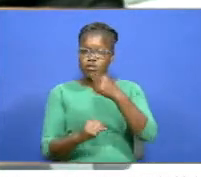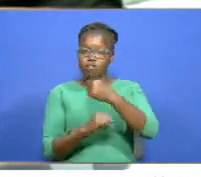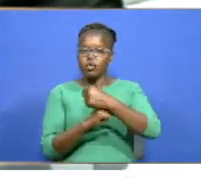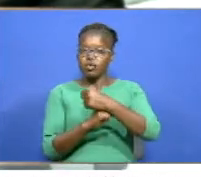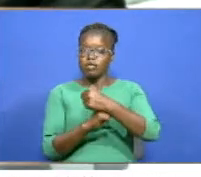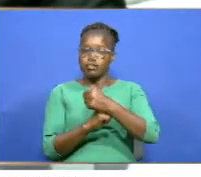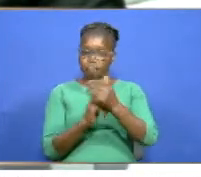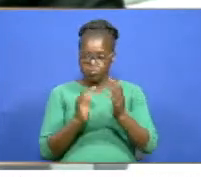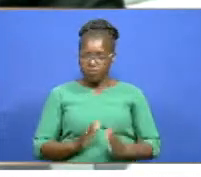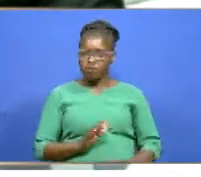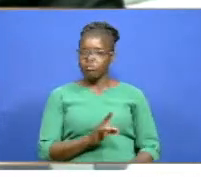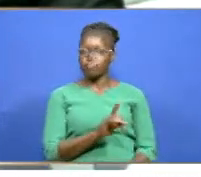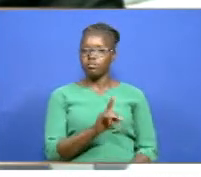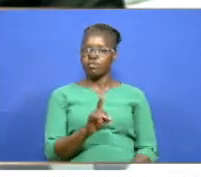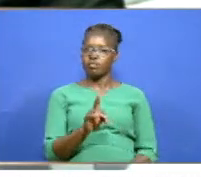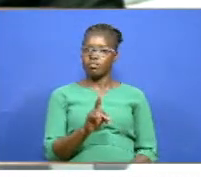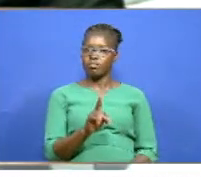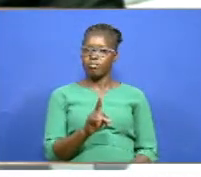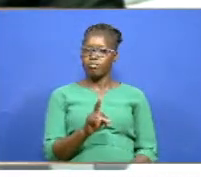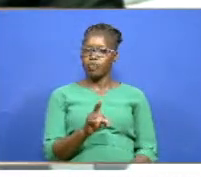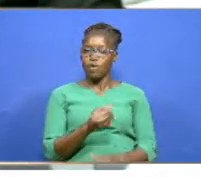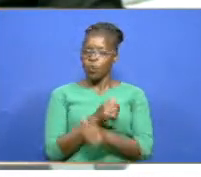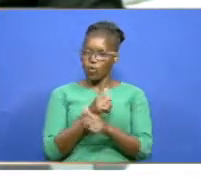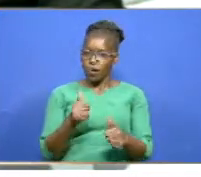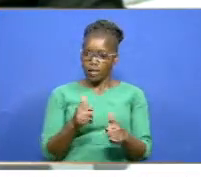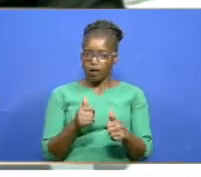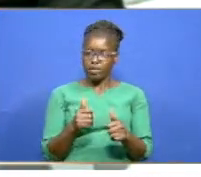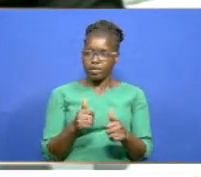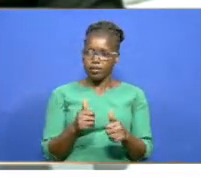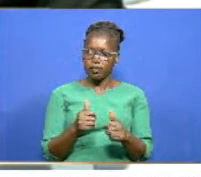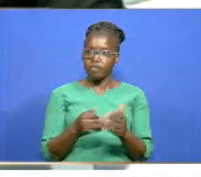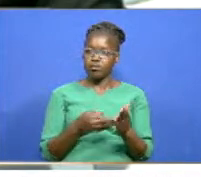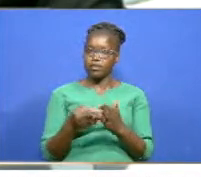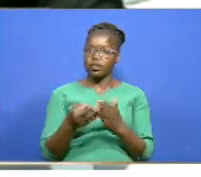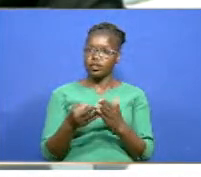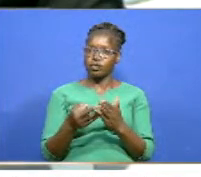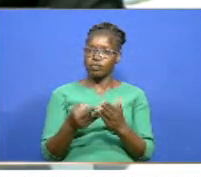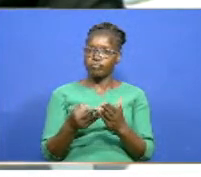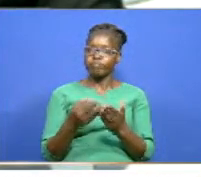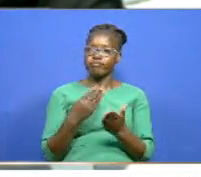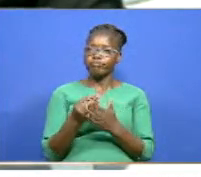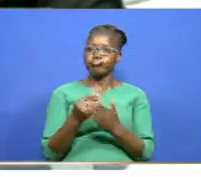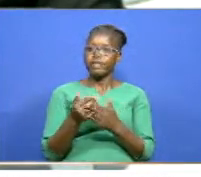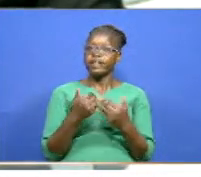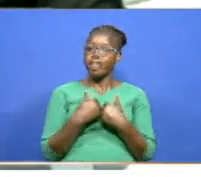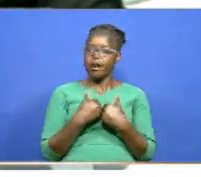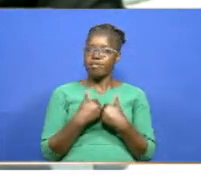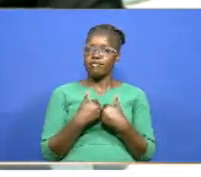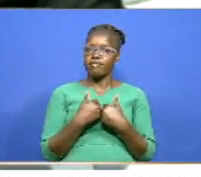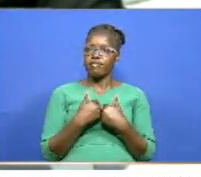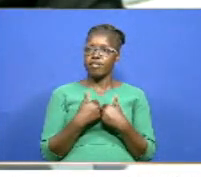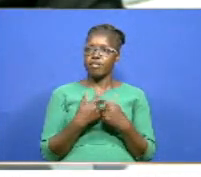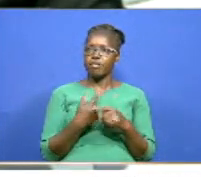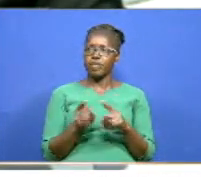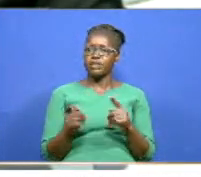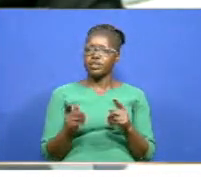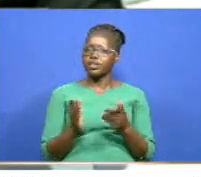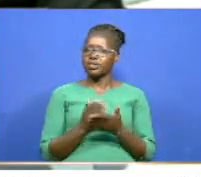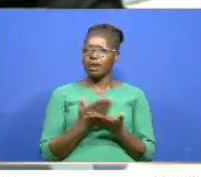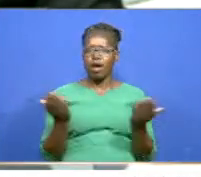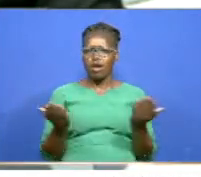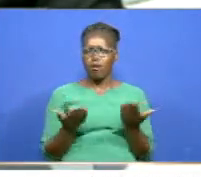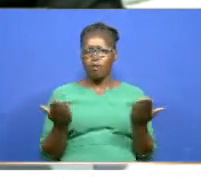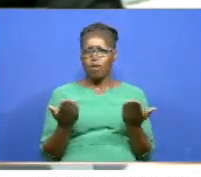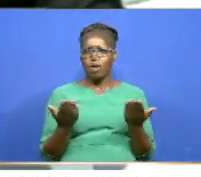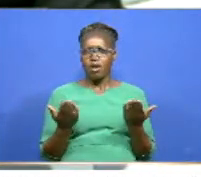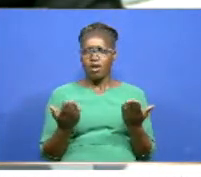these candidates. You see, well, they are seasoned politicians, they have the financial muscle, but they're entering somewhere that we have